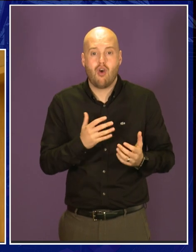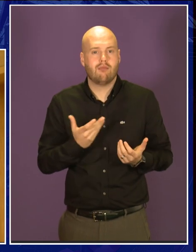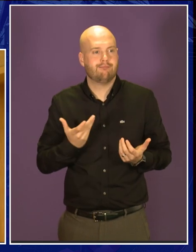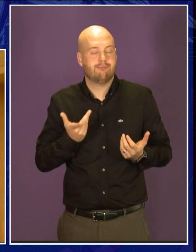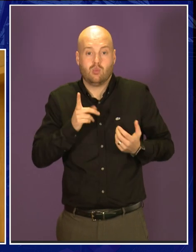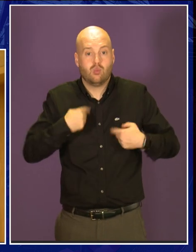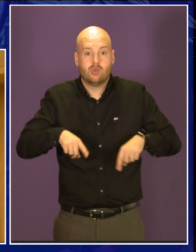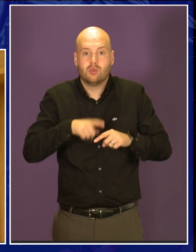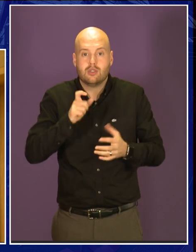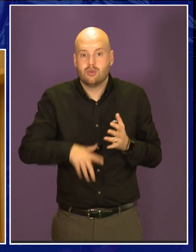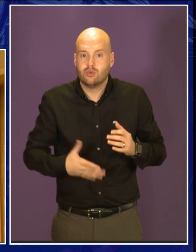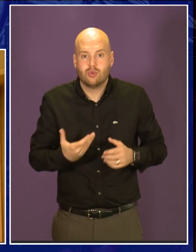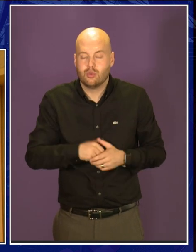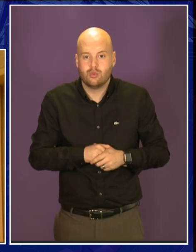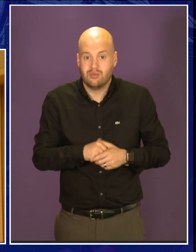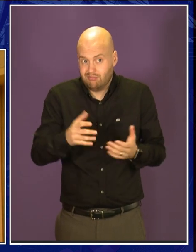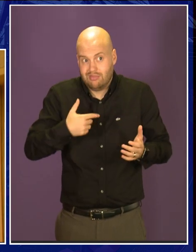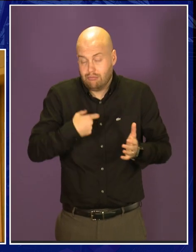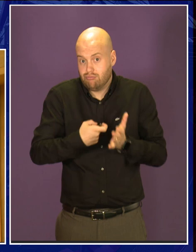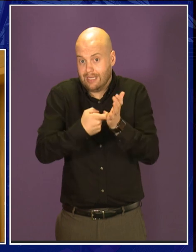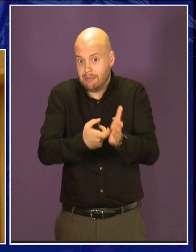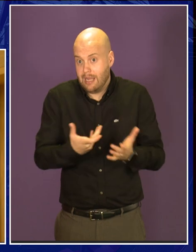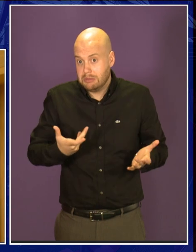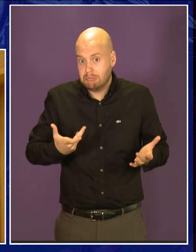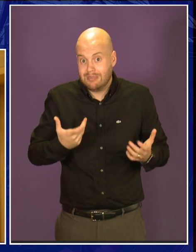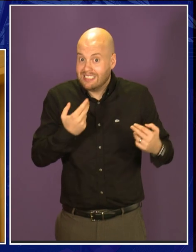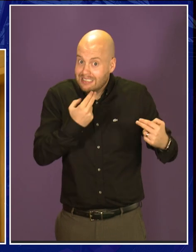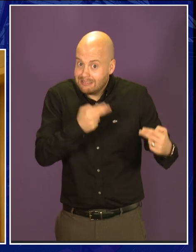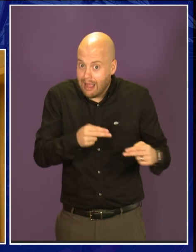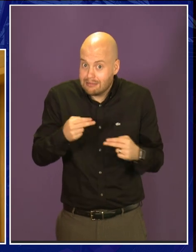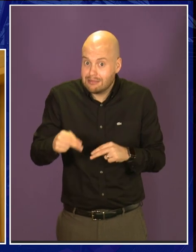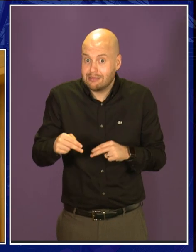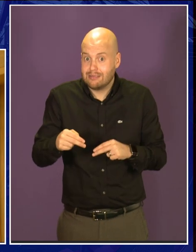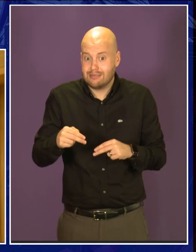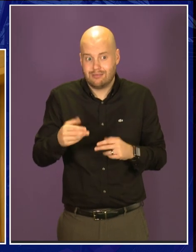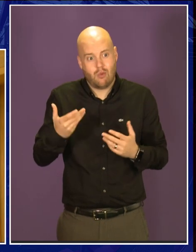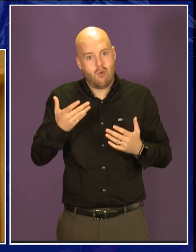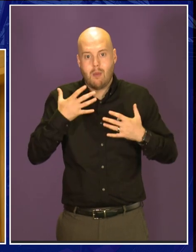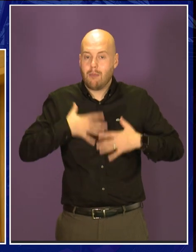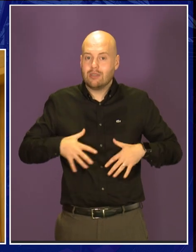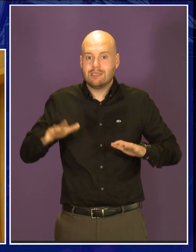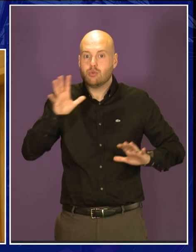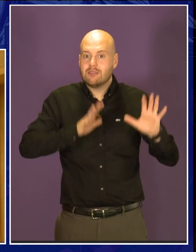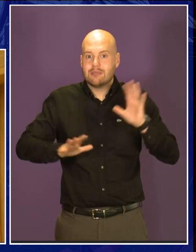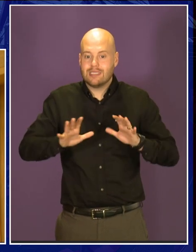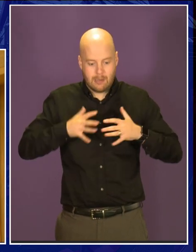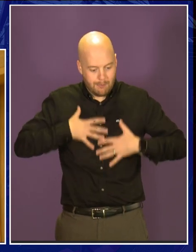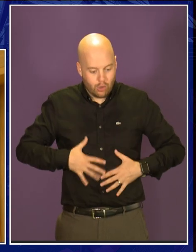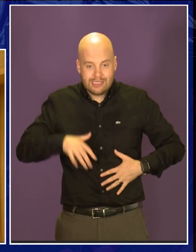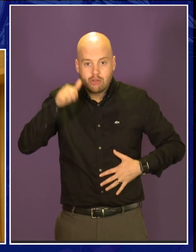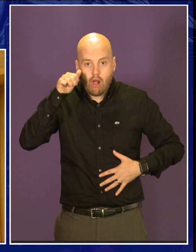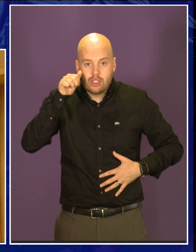that dance maybe is our next stand, or maybe our last stand, or movement, embodied wisdom and knowledge,